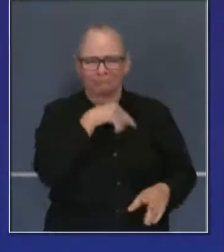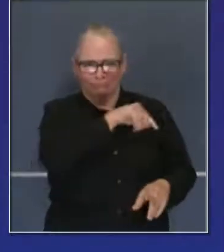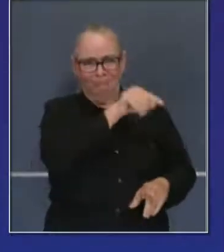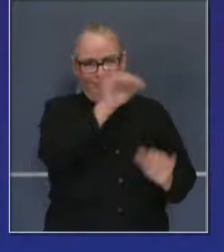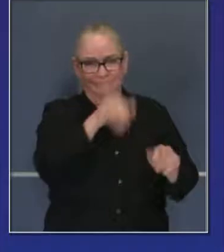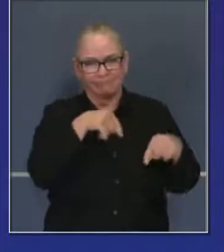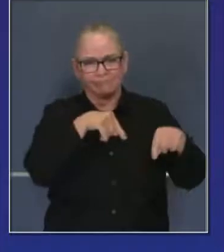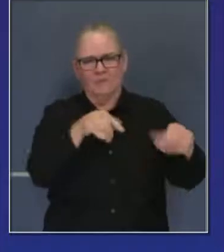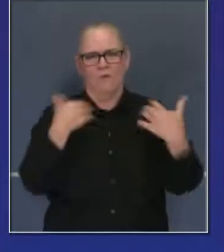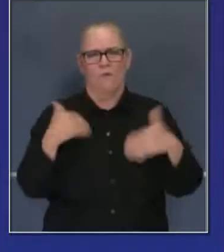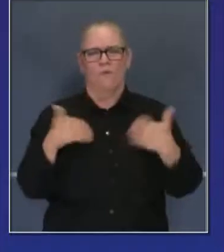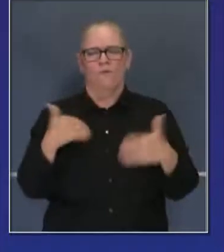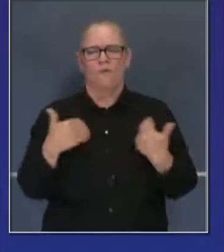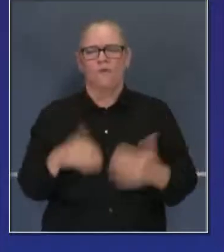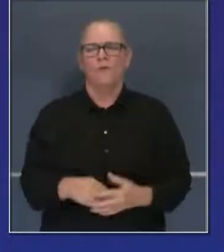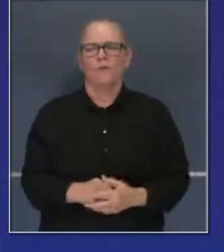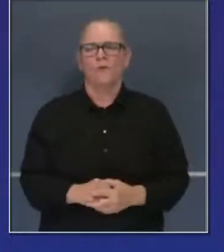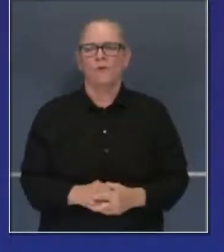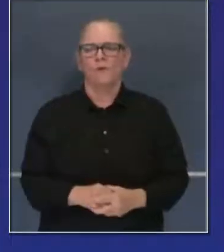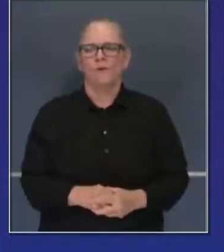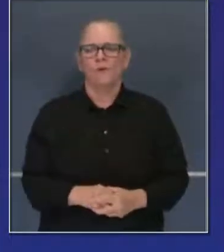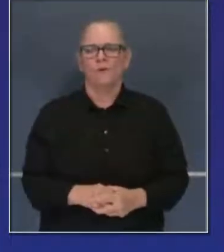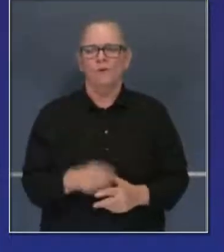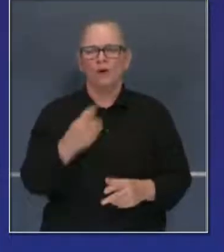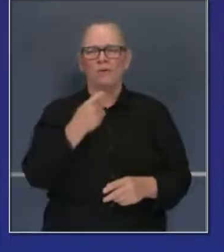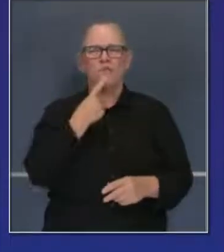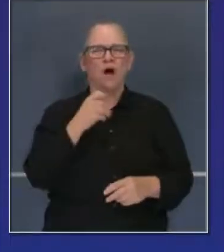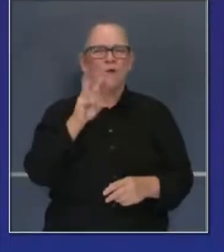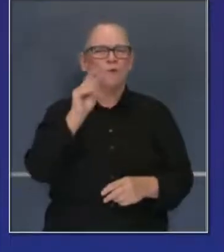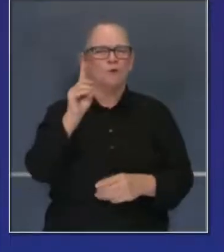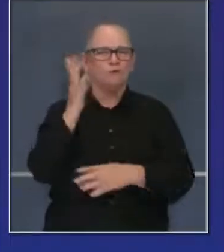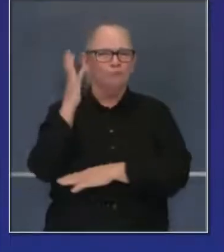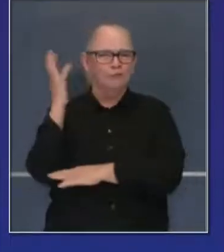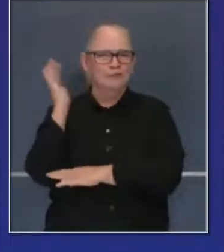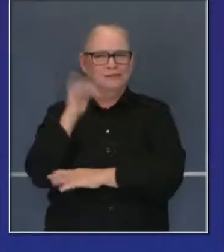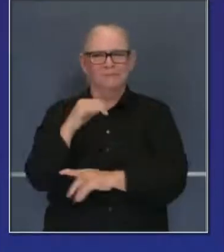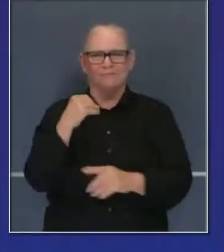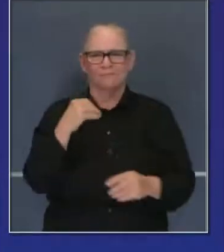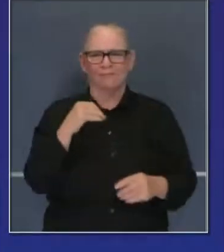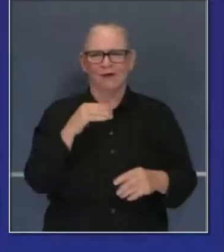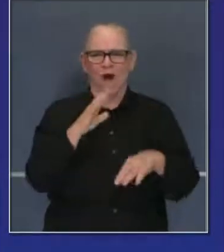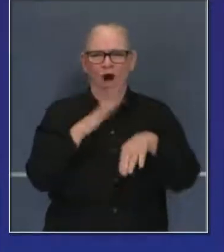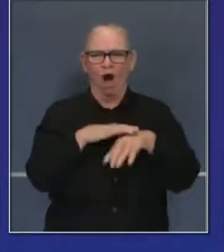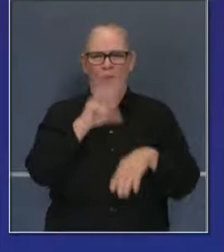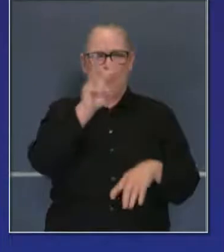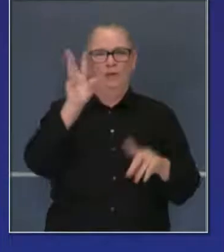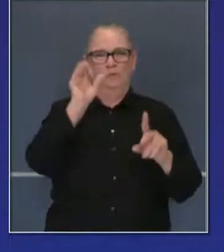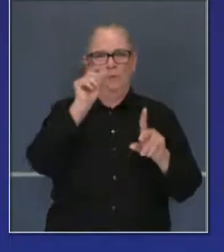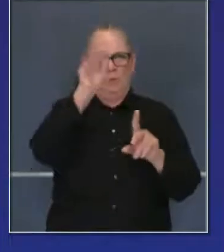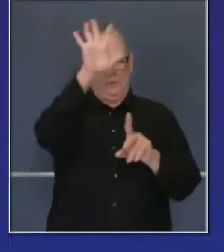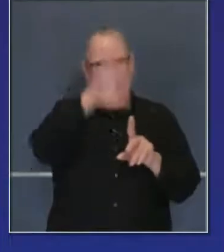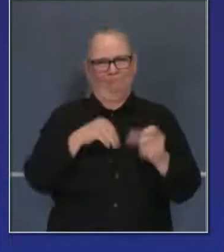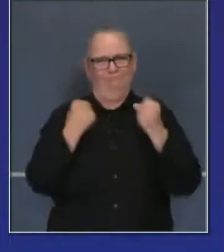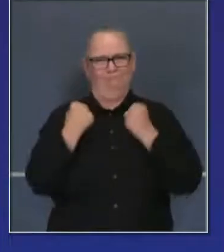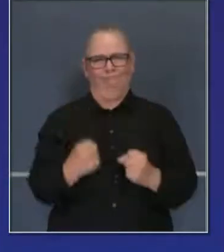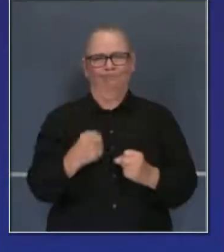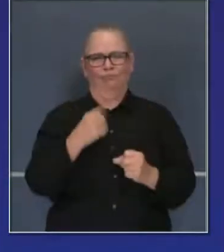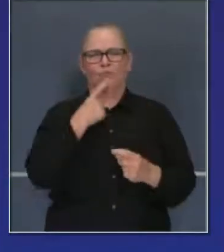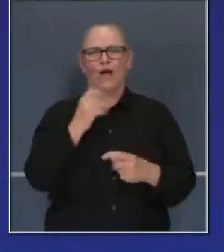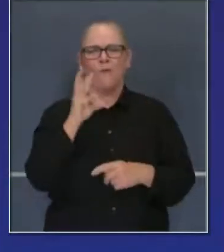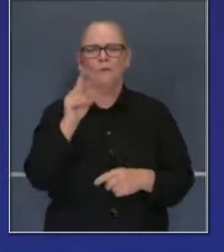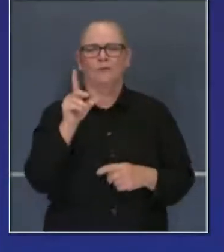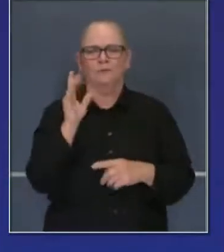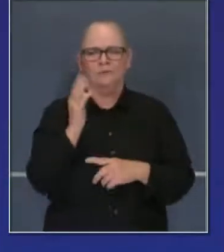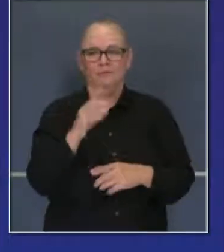a redwood forest that goes down to the coast. We had a 24-hour period where